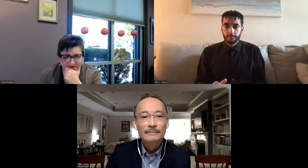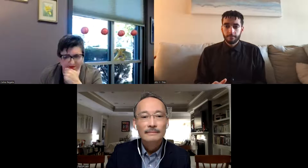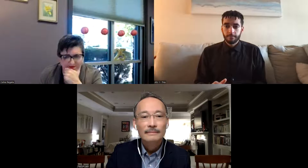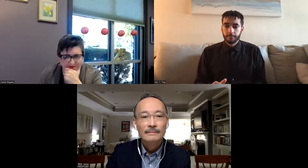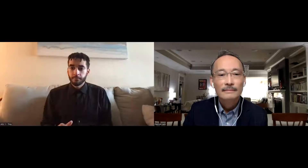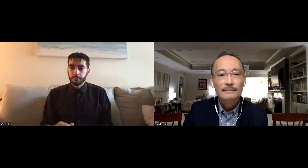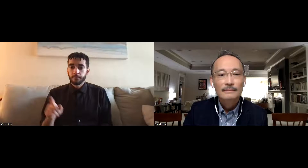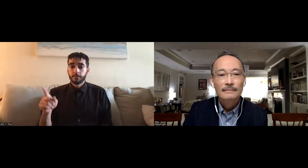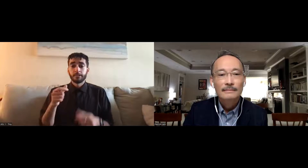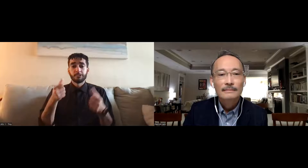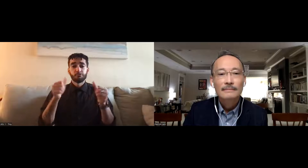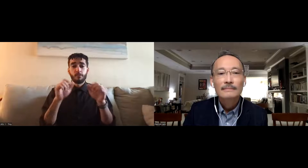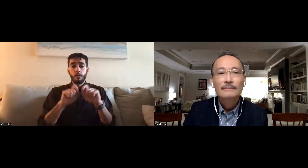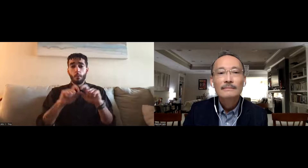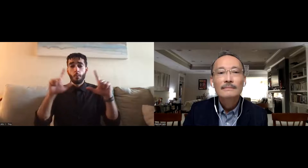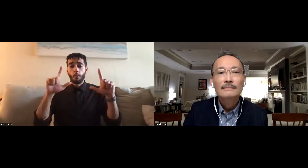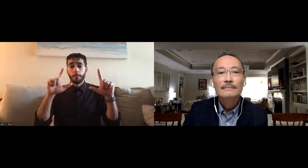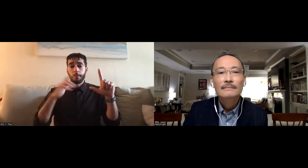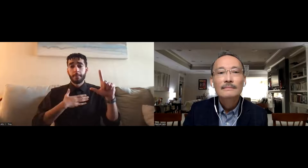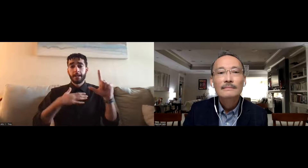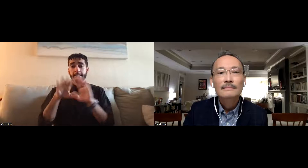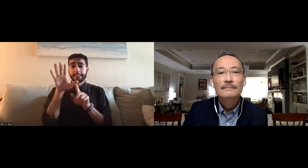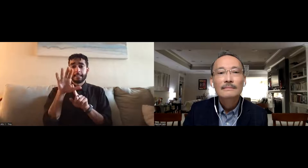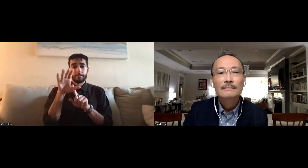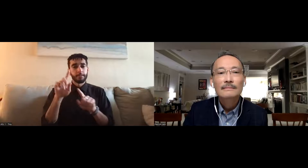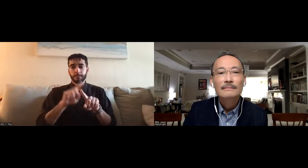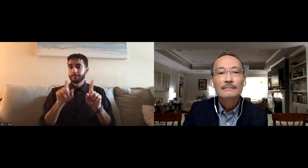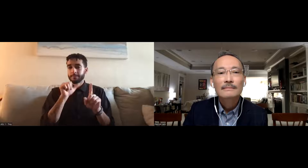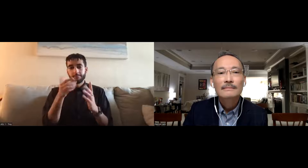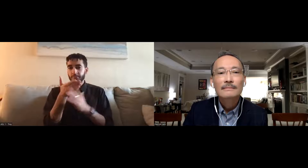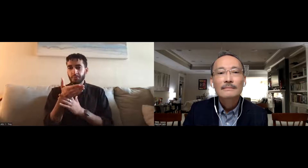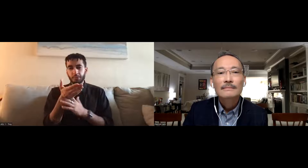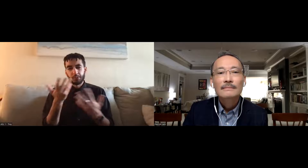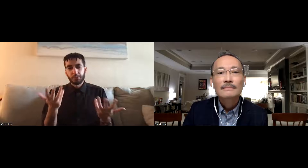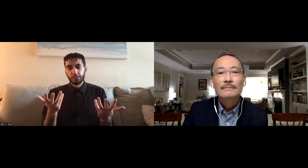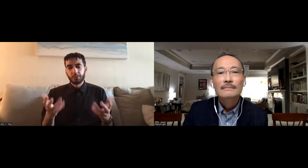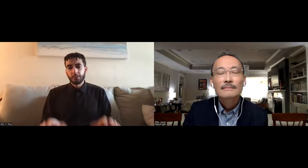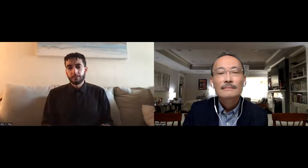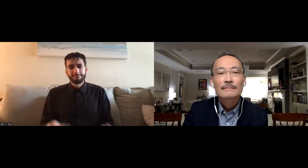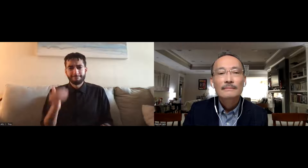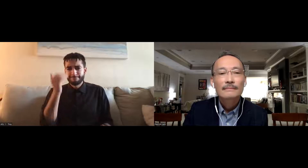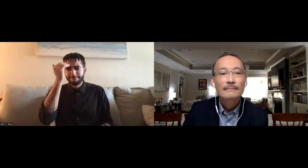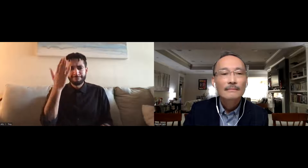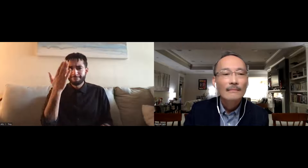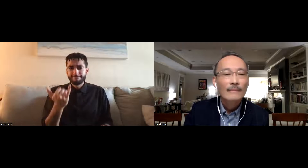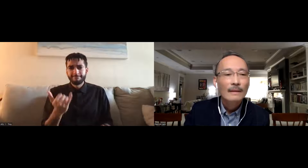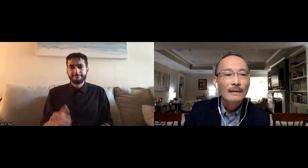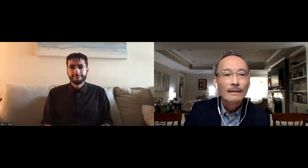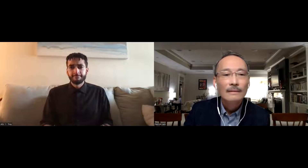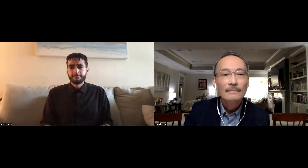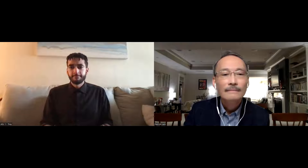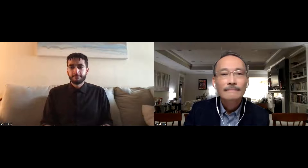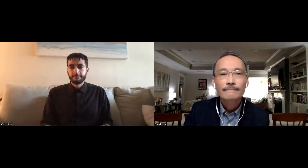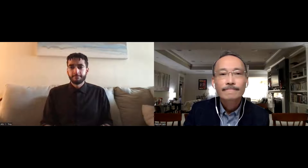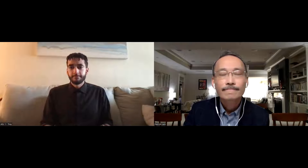I try to open my camera, but it's not come through. I don't know why. Oh my